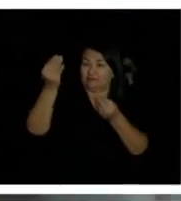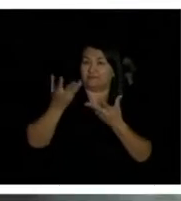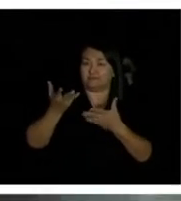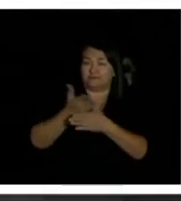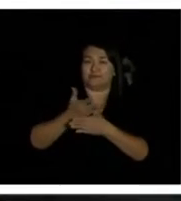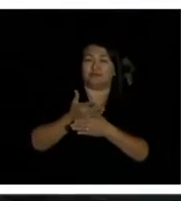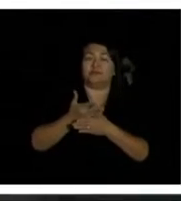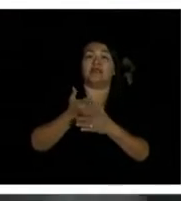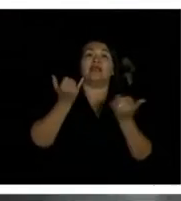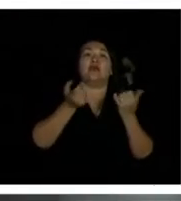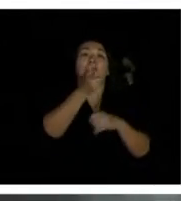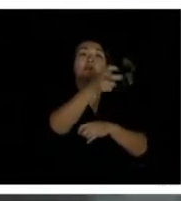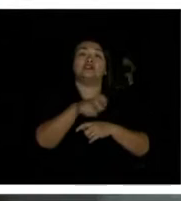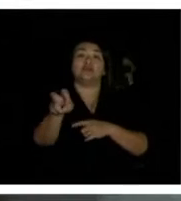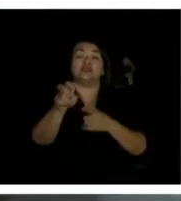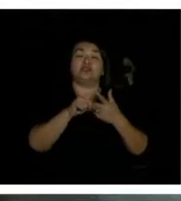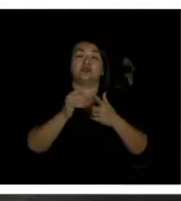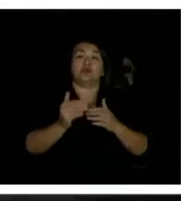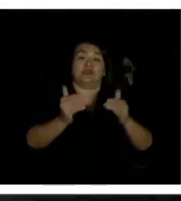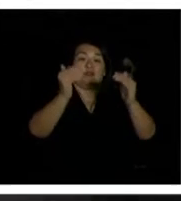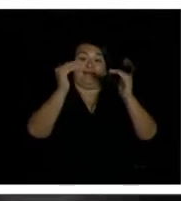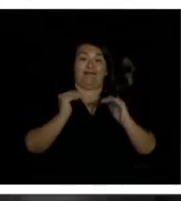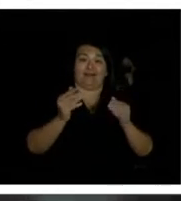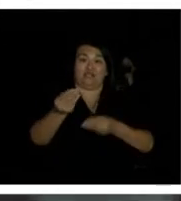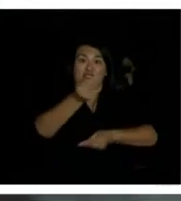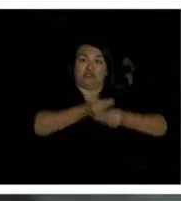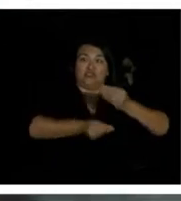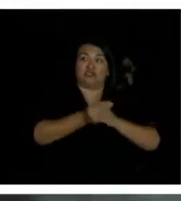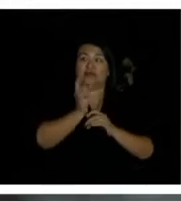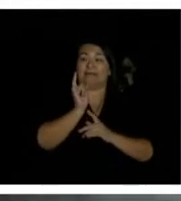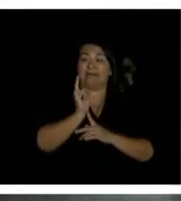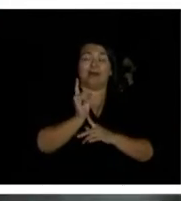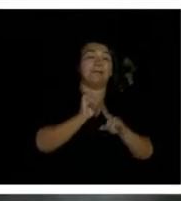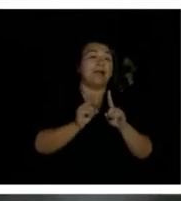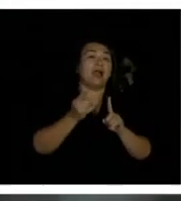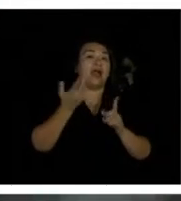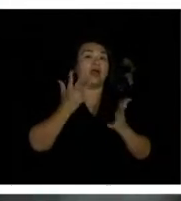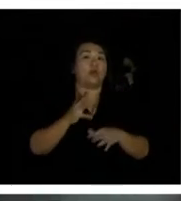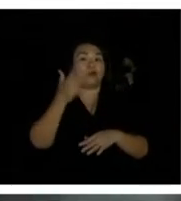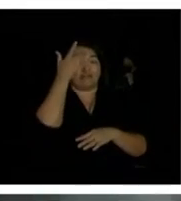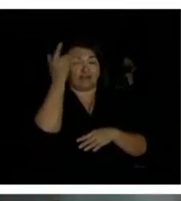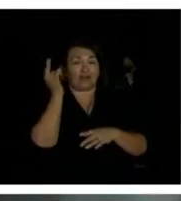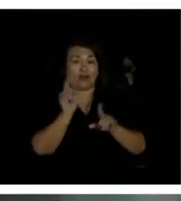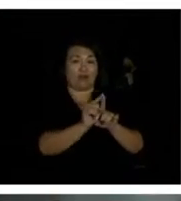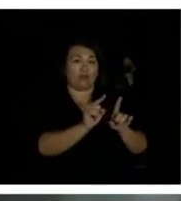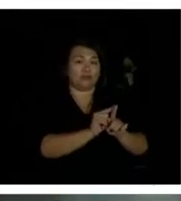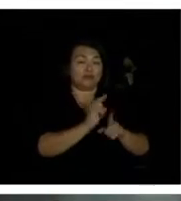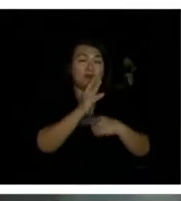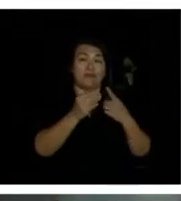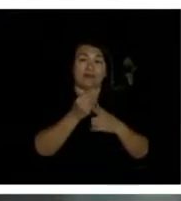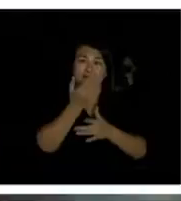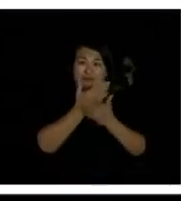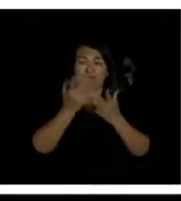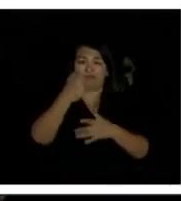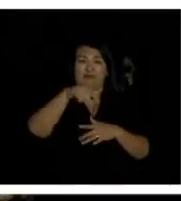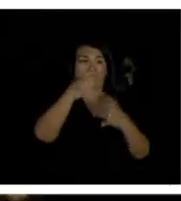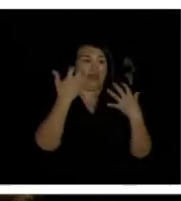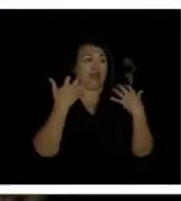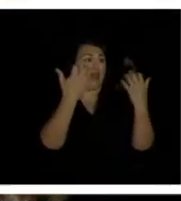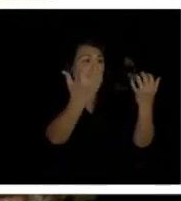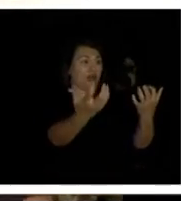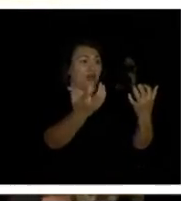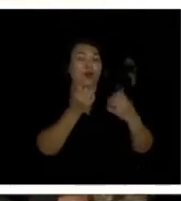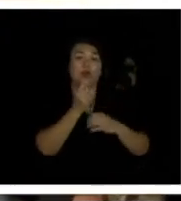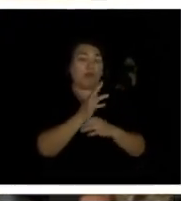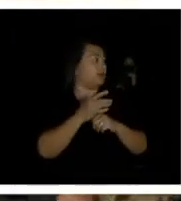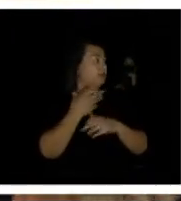going to transition into our next exchange in just a minute, but I don't want to forget also about those of us who are in the gallery and those of us who